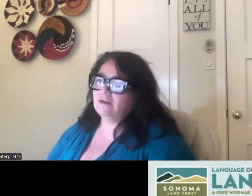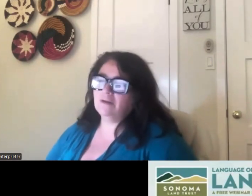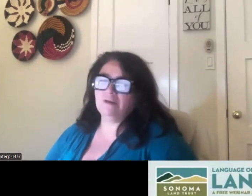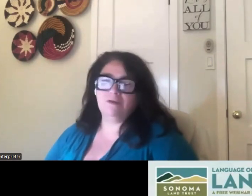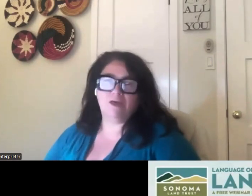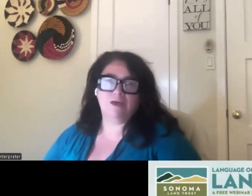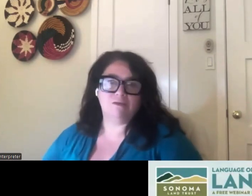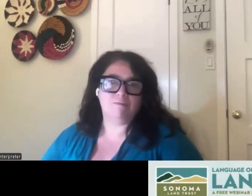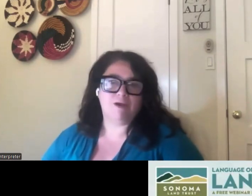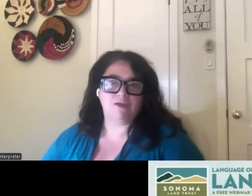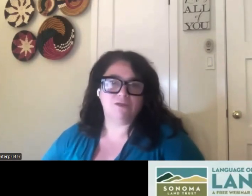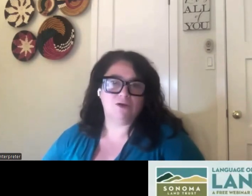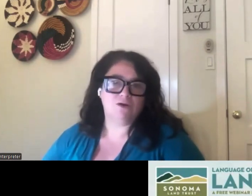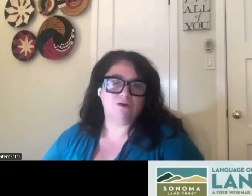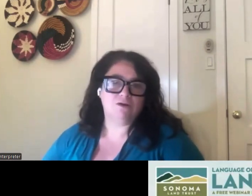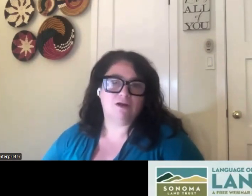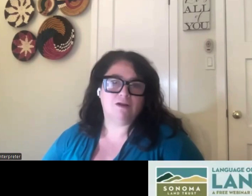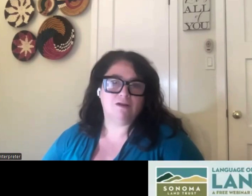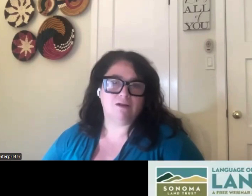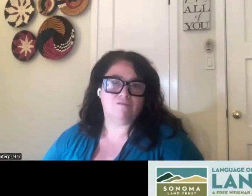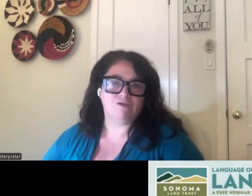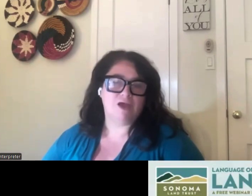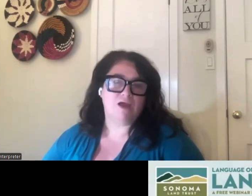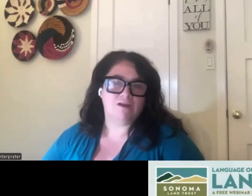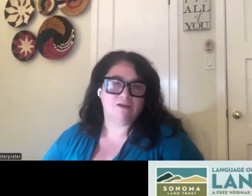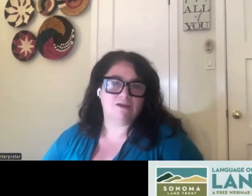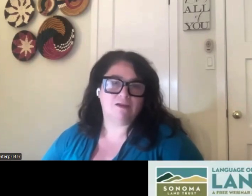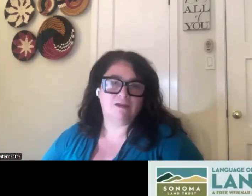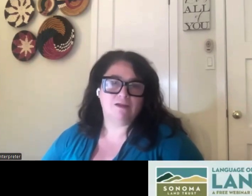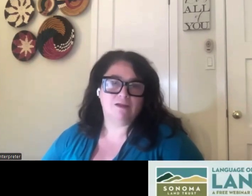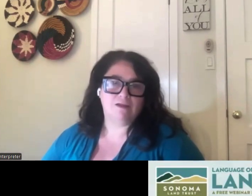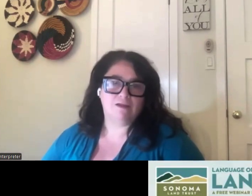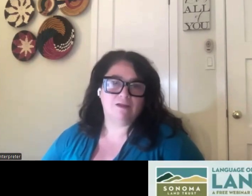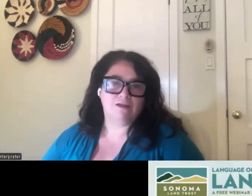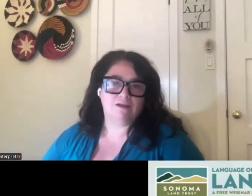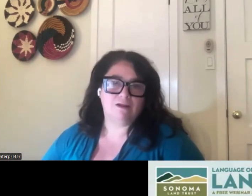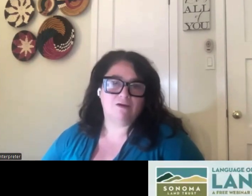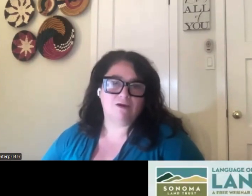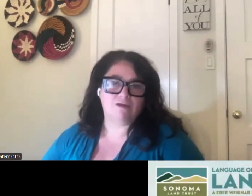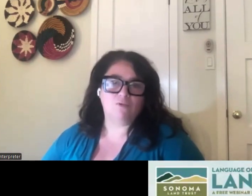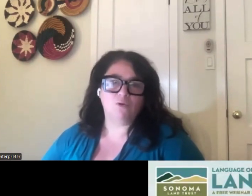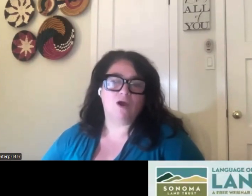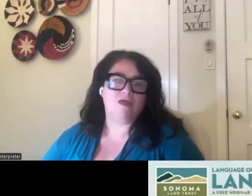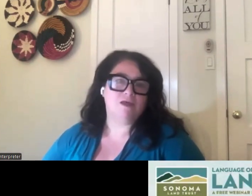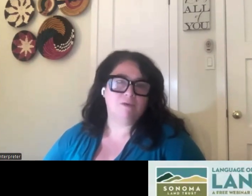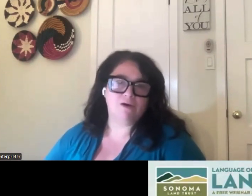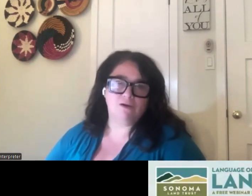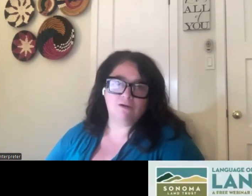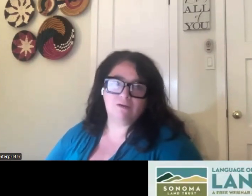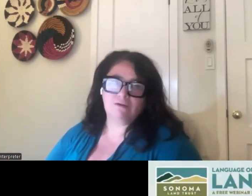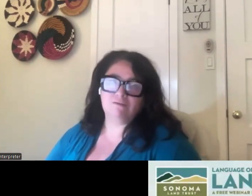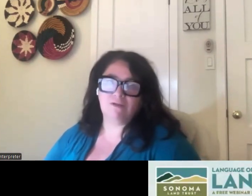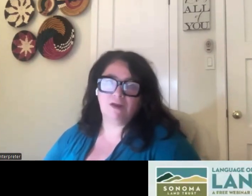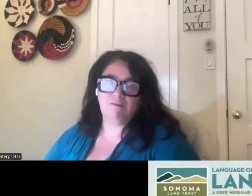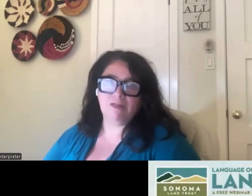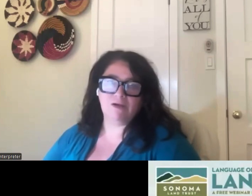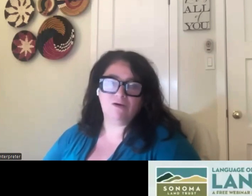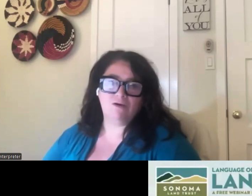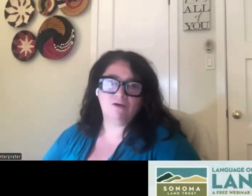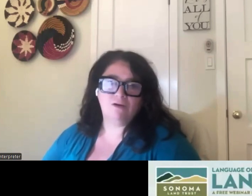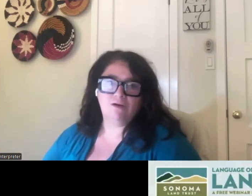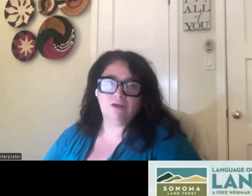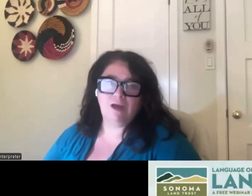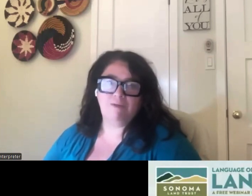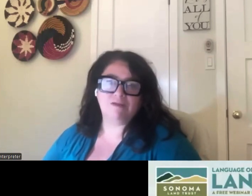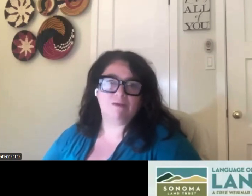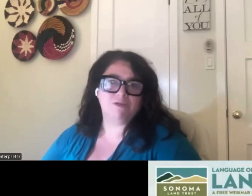of weather and climate in the academic world, which to a certain extent still persists today, is this kind of nonsensical.